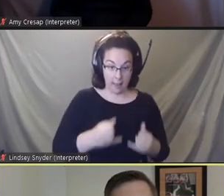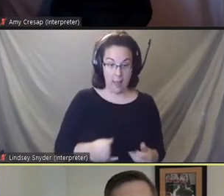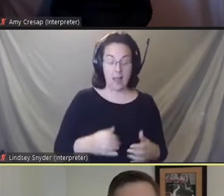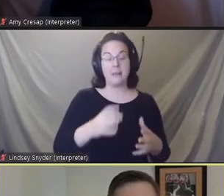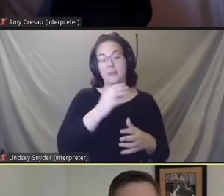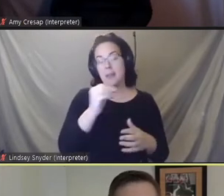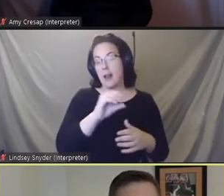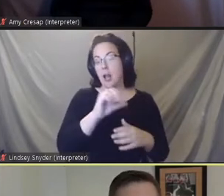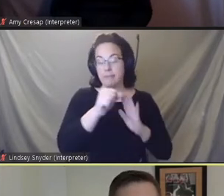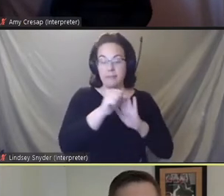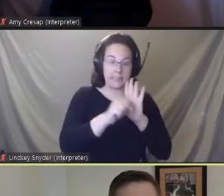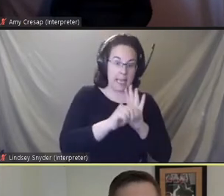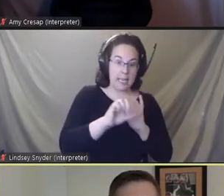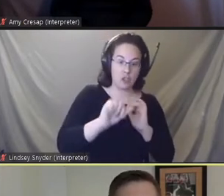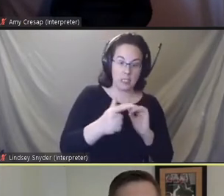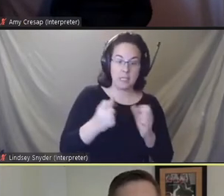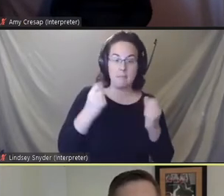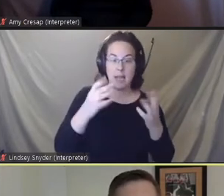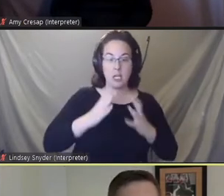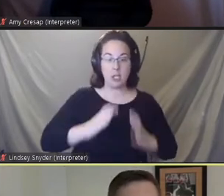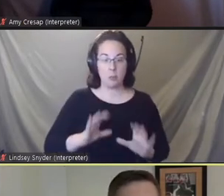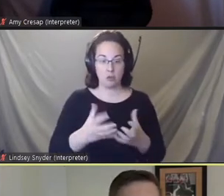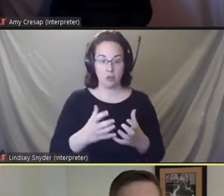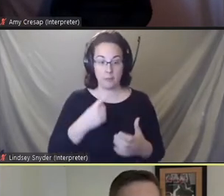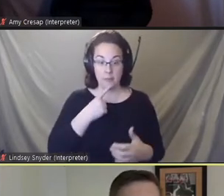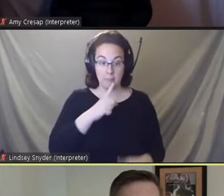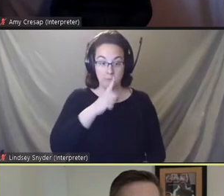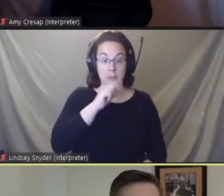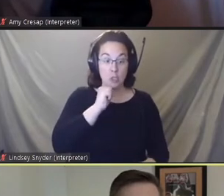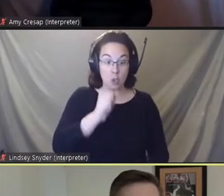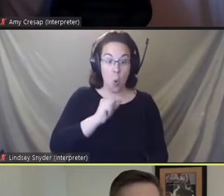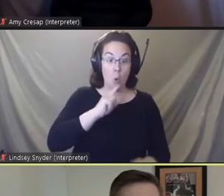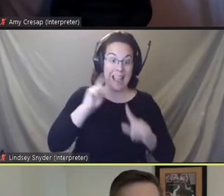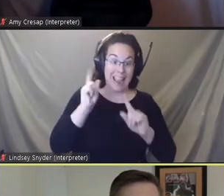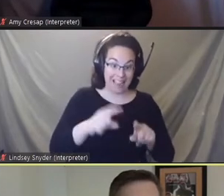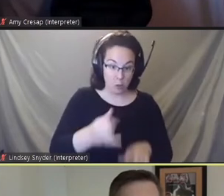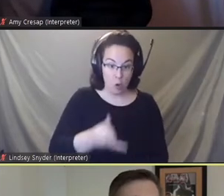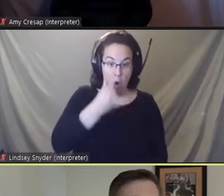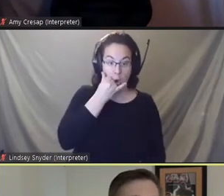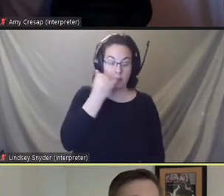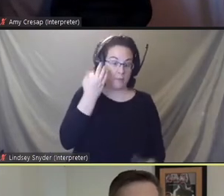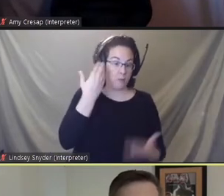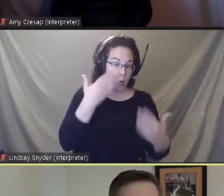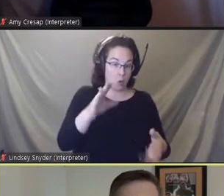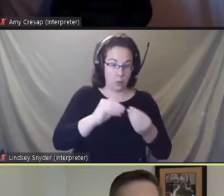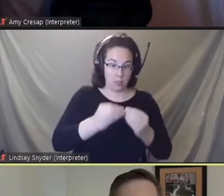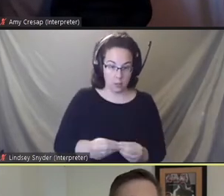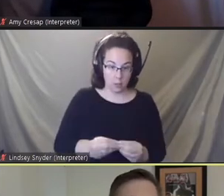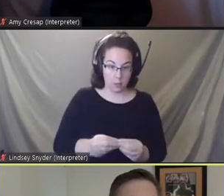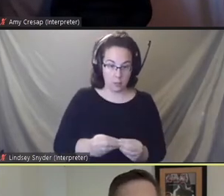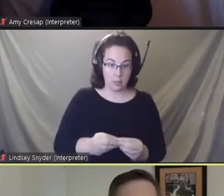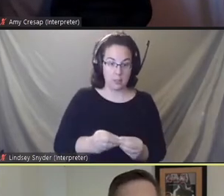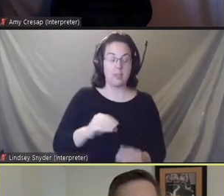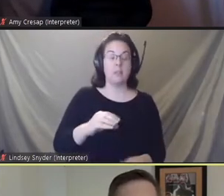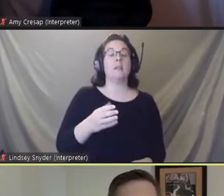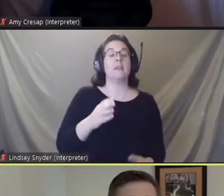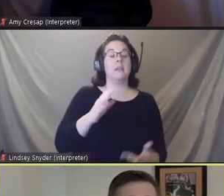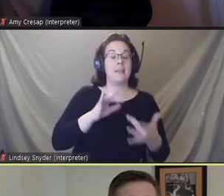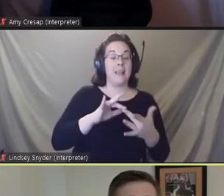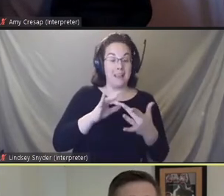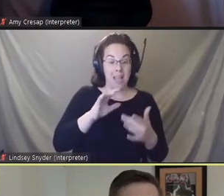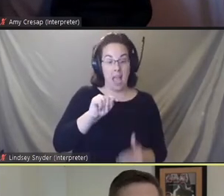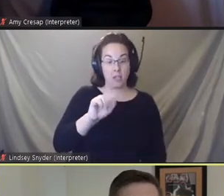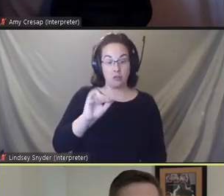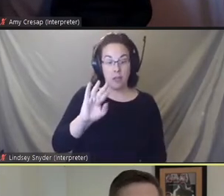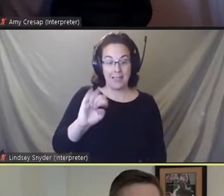AGs, and many consumer groups, has long been don't answer calls from unknown numbers. Contact tracing calls are going to be an unknown number,